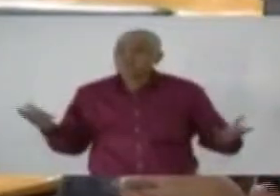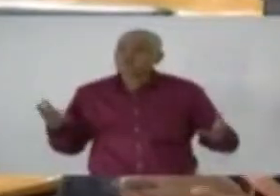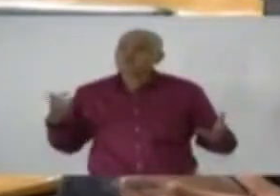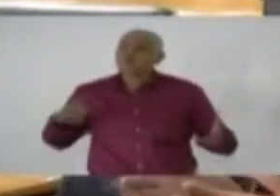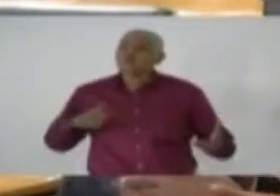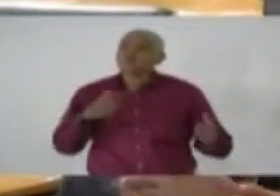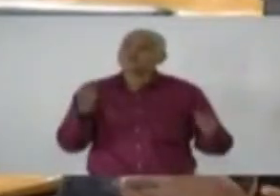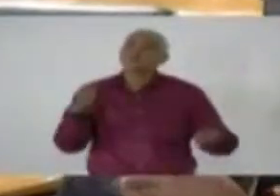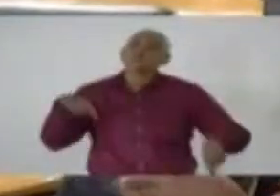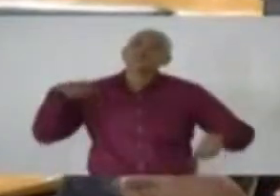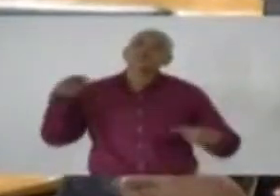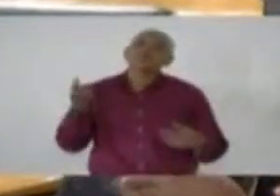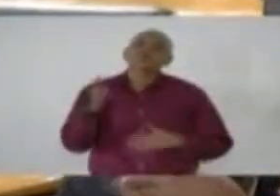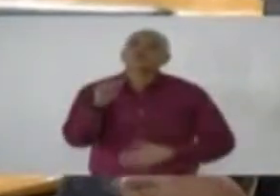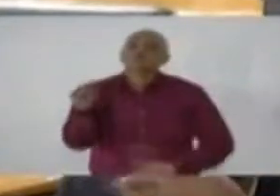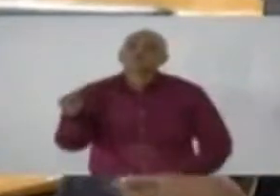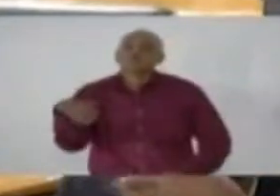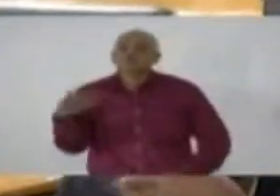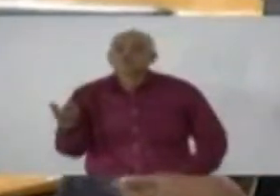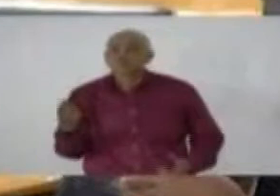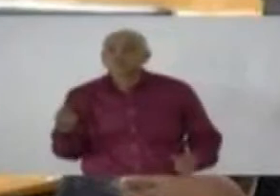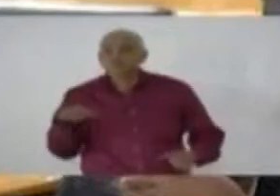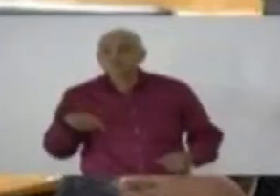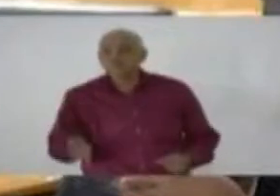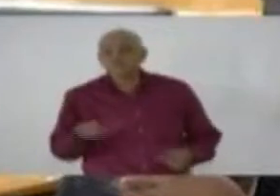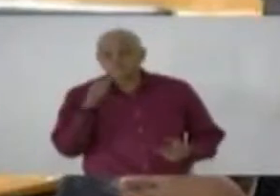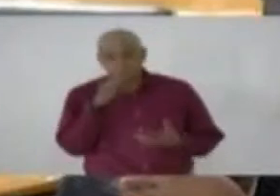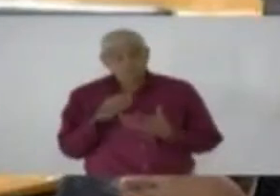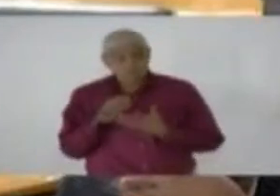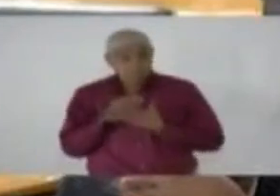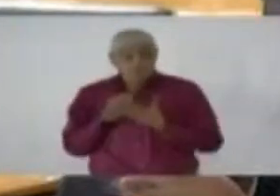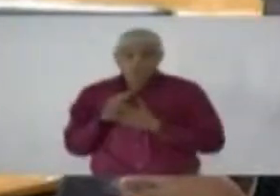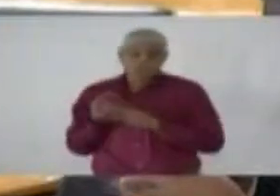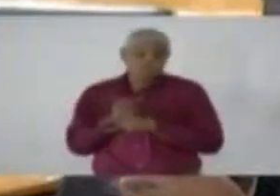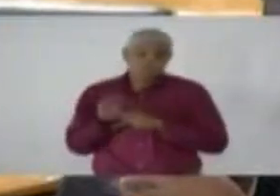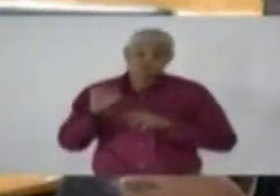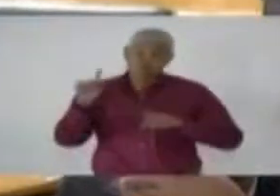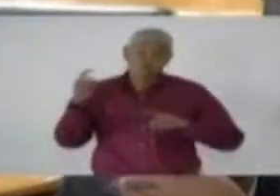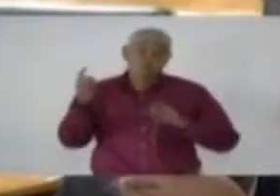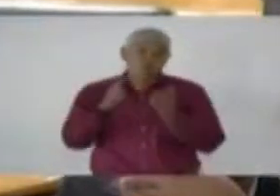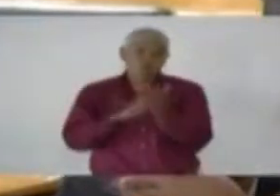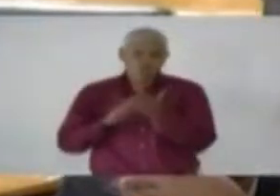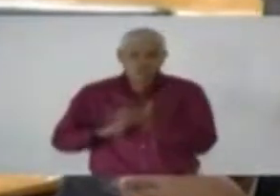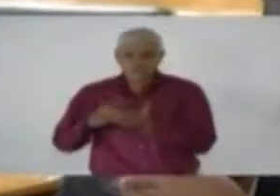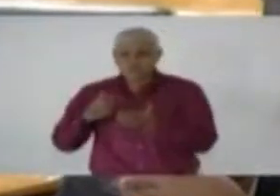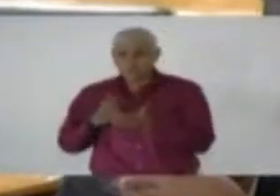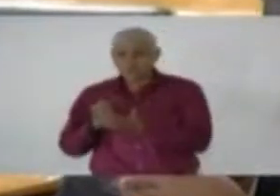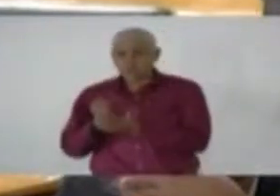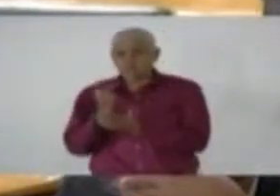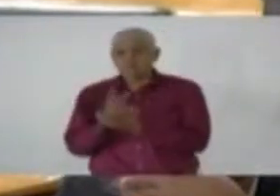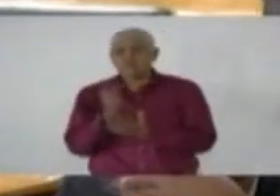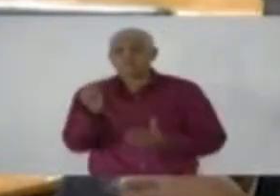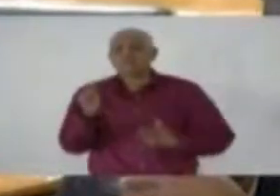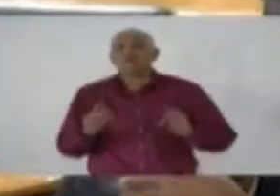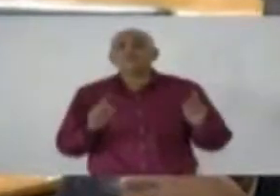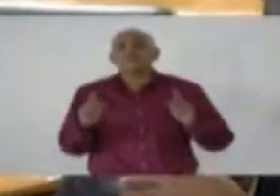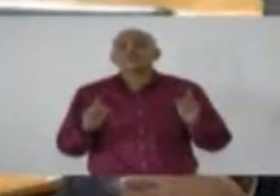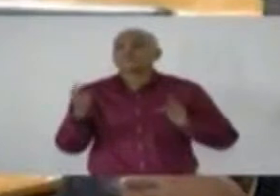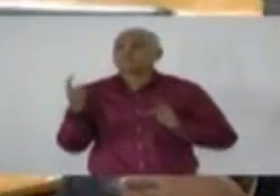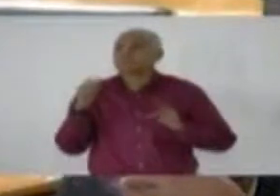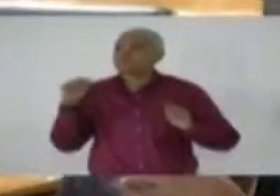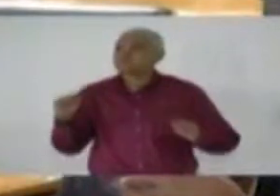since 2020? Just not the budgets of the ministry now, just the contracts that we approve that people